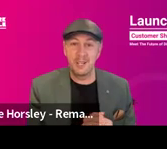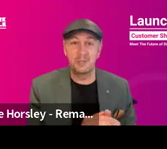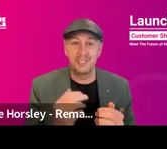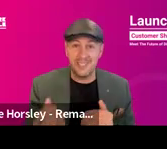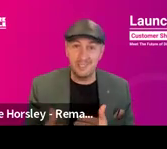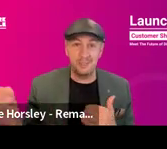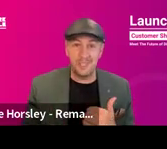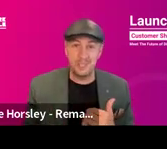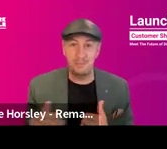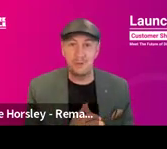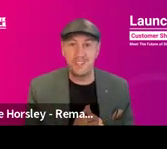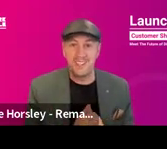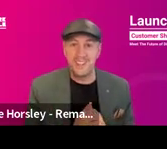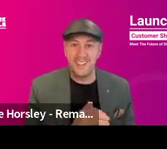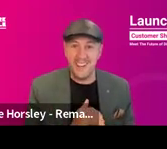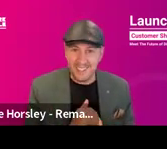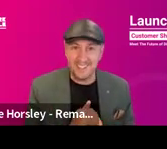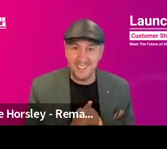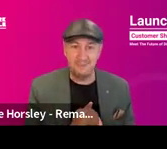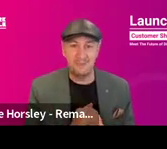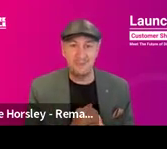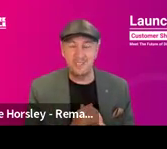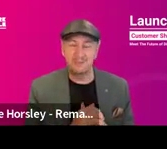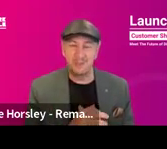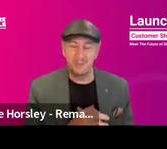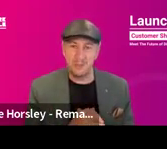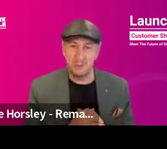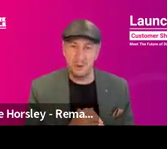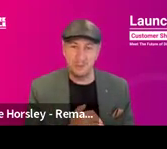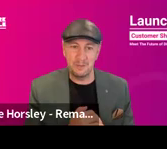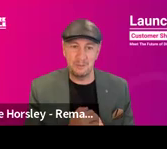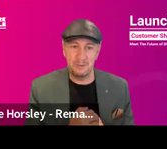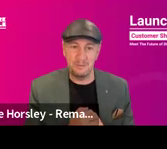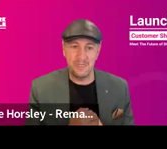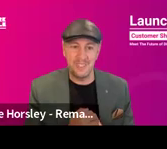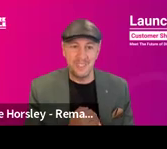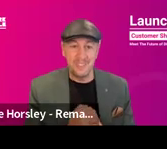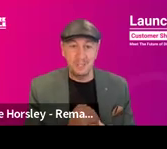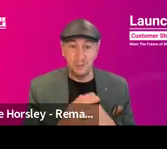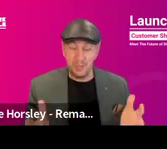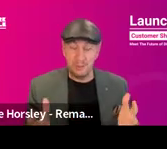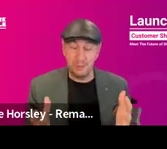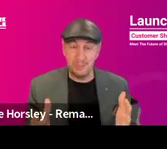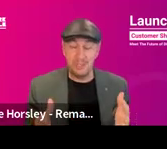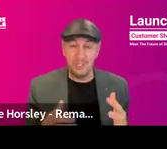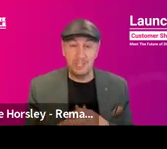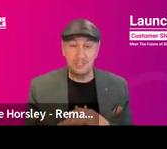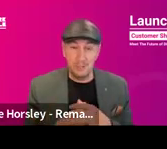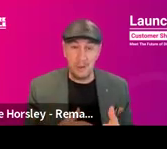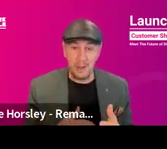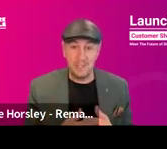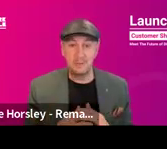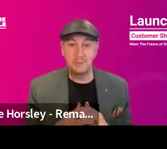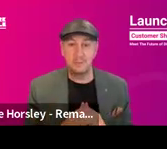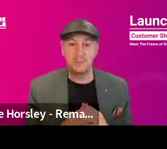announce that they'll be continuing their support next year for the Launcher program as well. We also want to acknowledge a